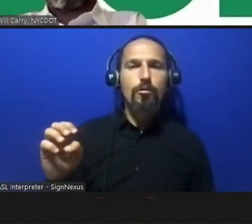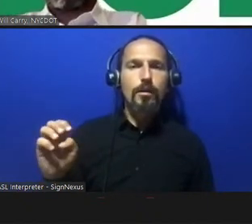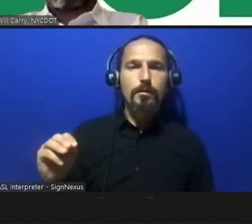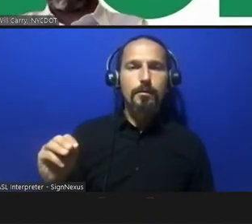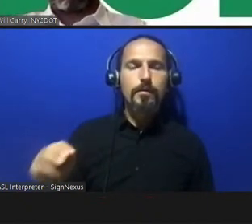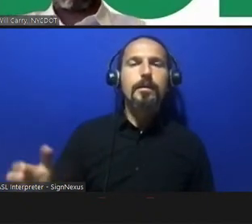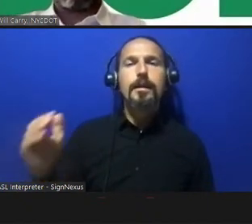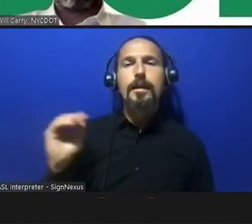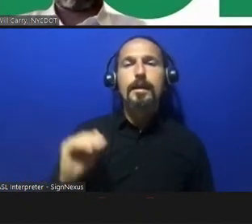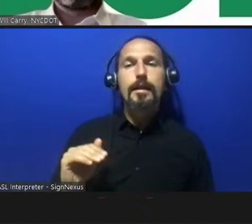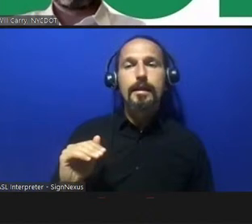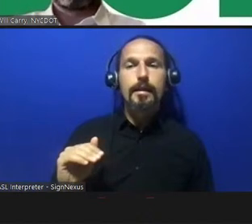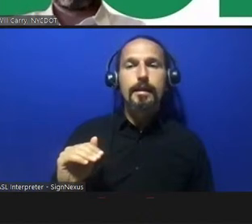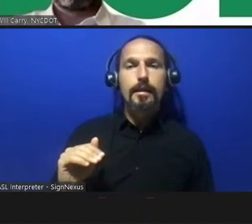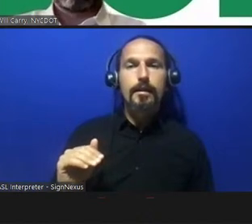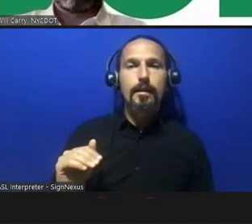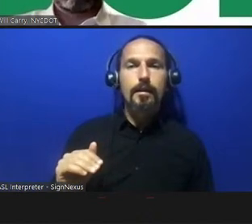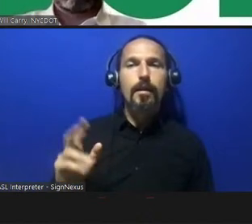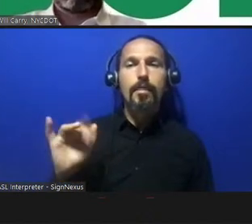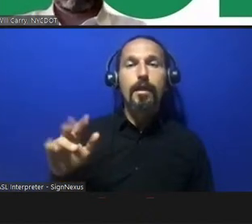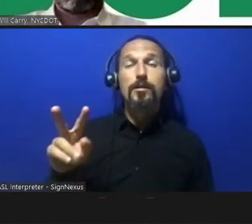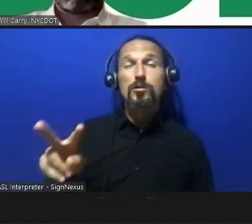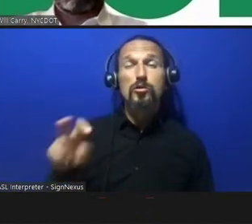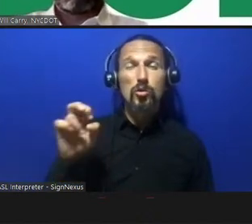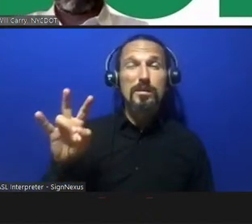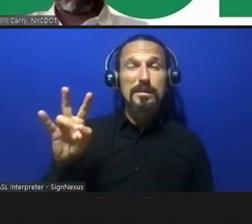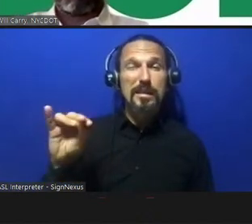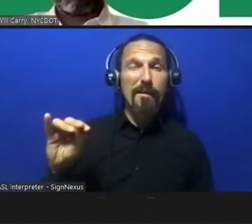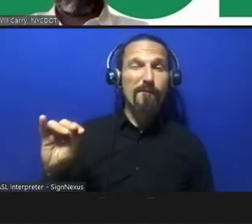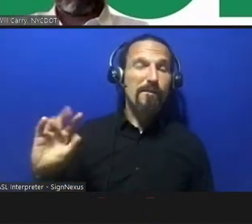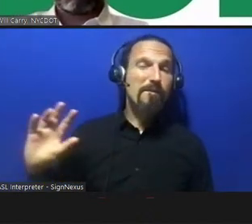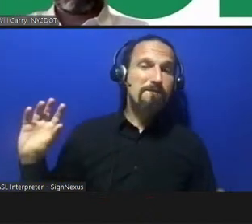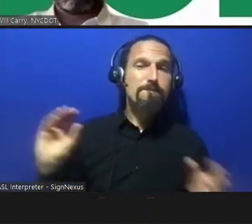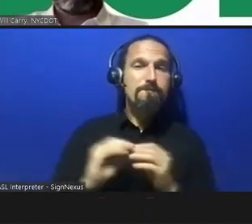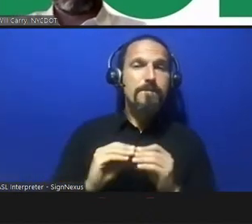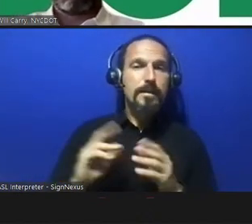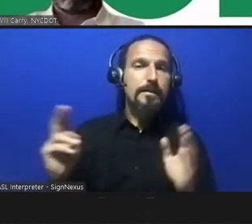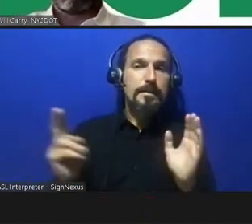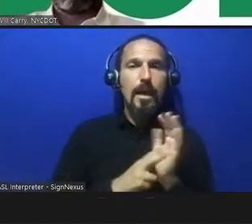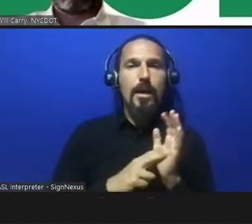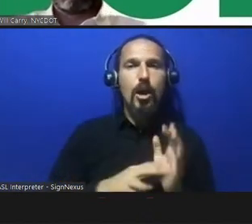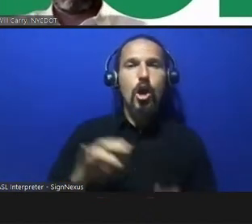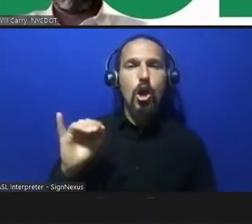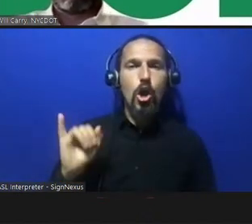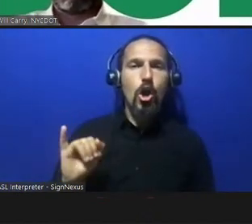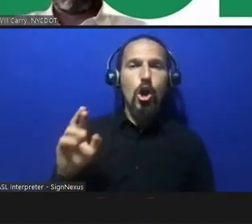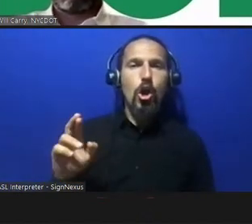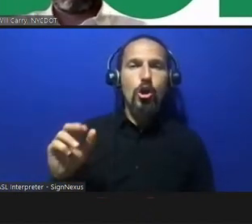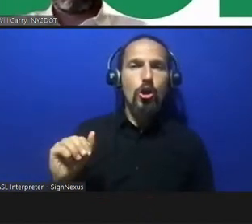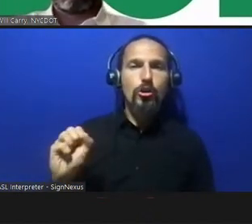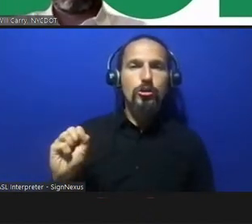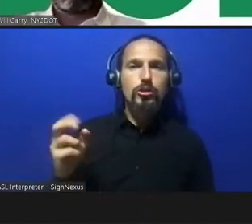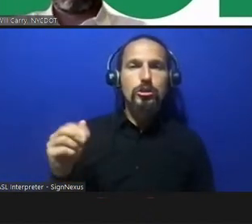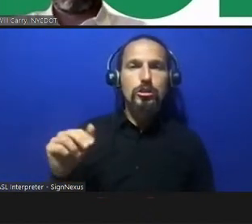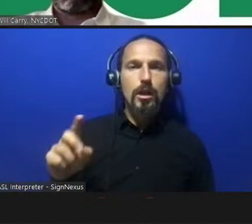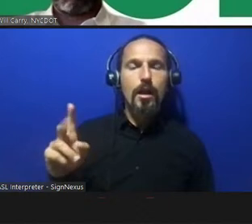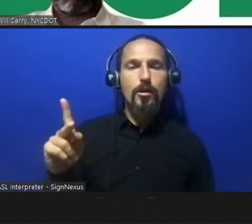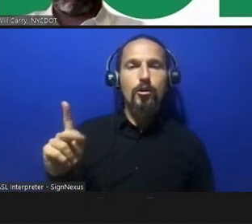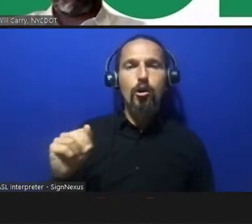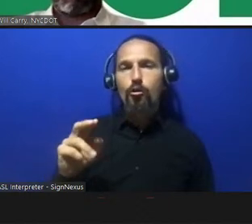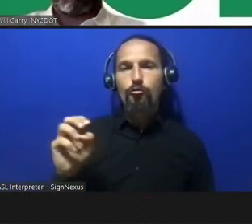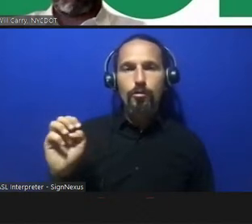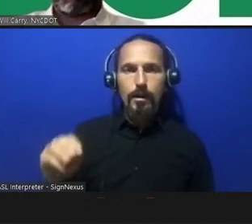the next speaker the 270th to sign up is urshad kareem followed